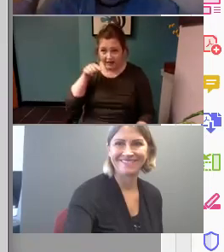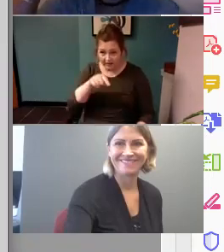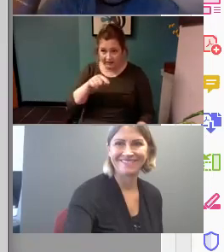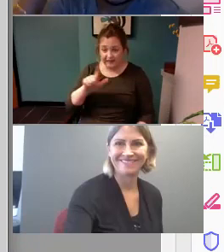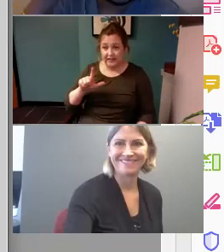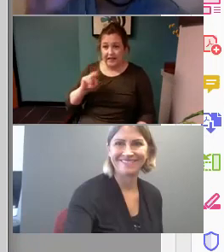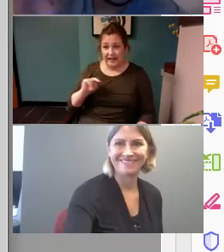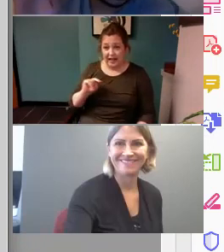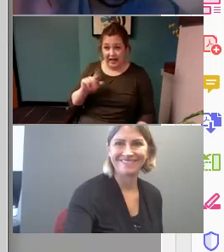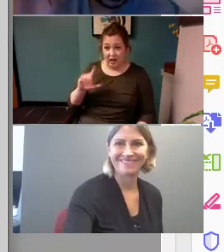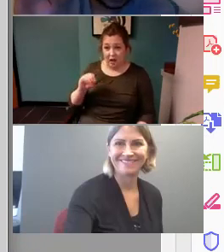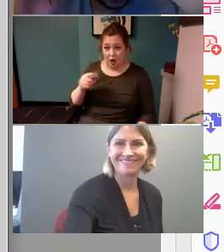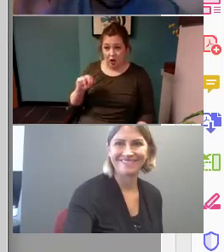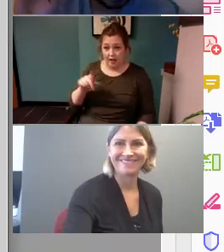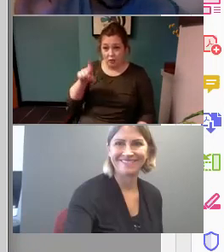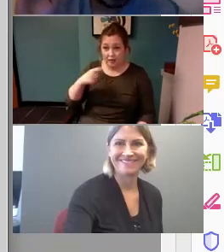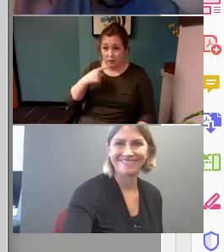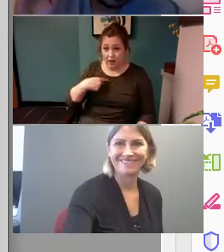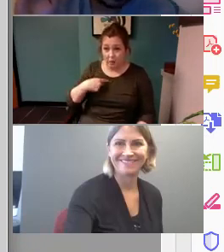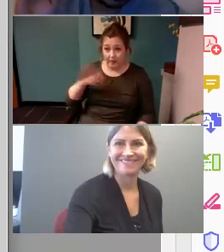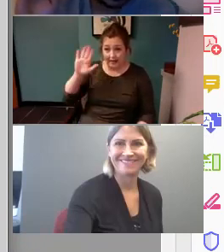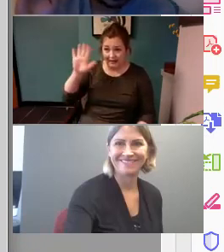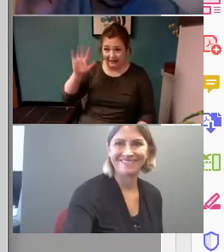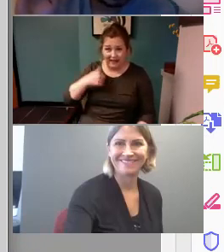Tell me I don't understand and I'll explain it to you.